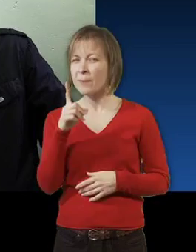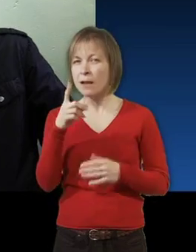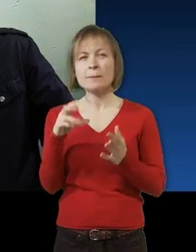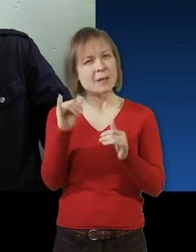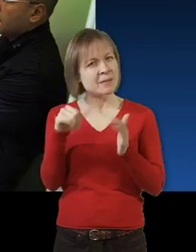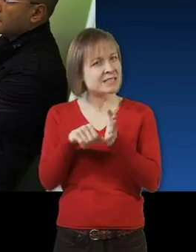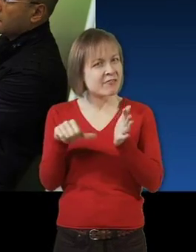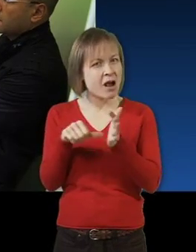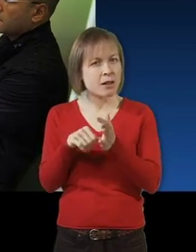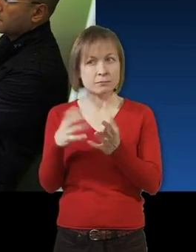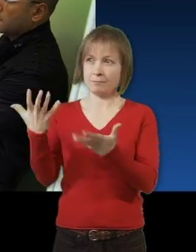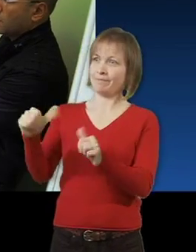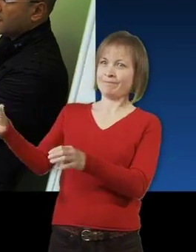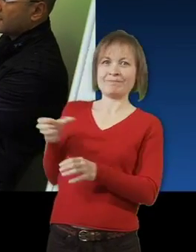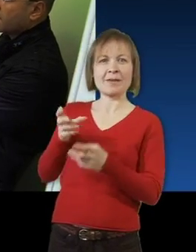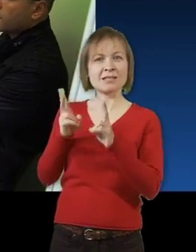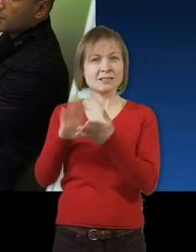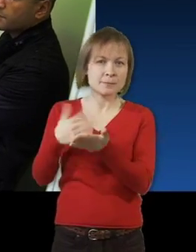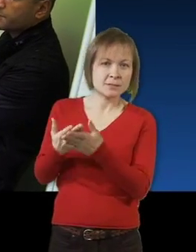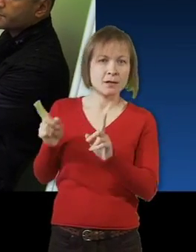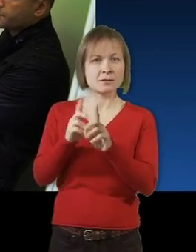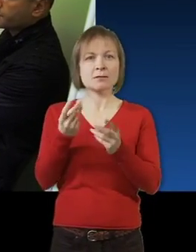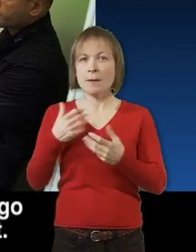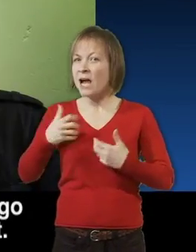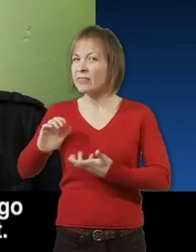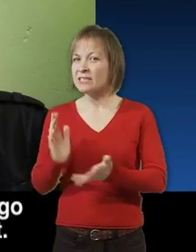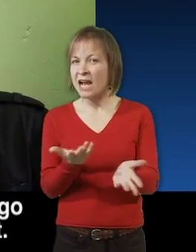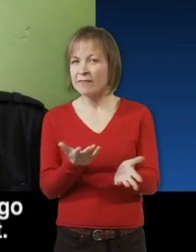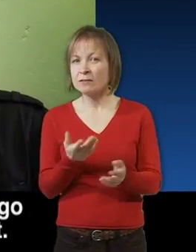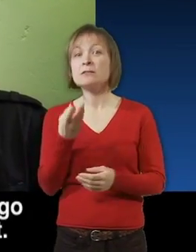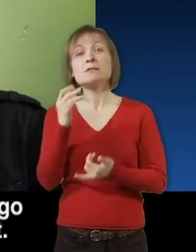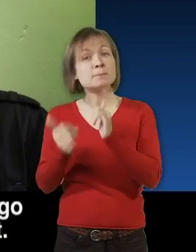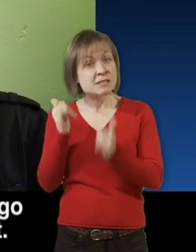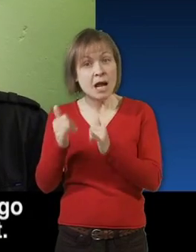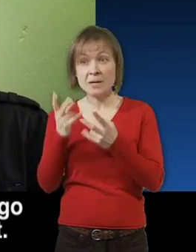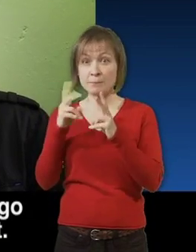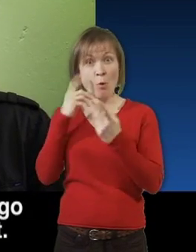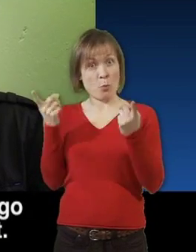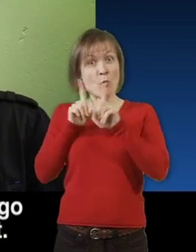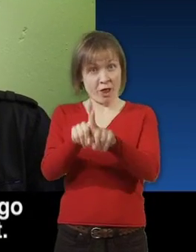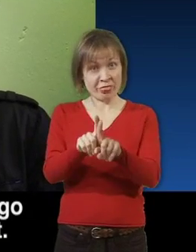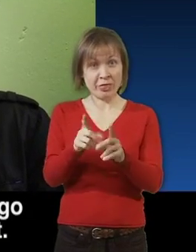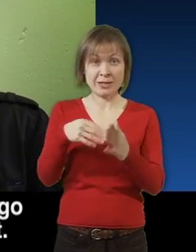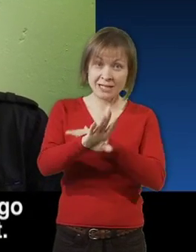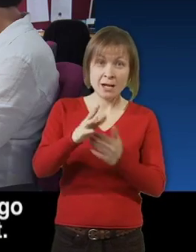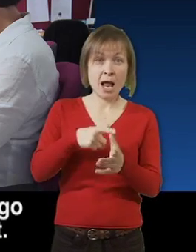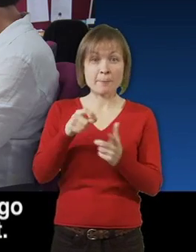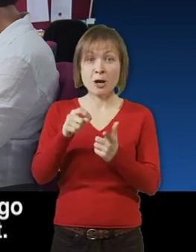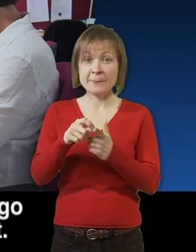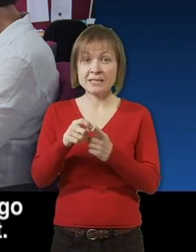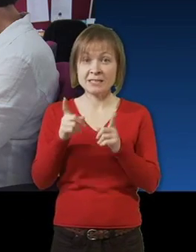it may be difficult to get an interpreter for some health services. Sometimes an interpreter will go with you to your appointment.